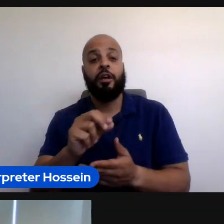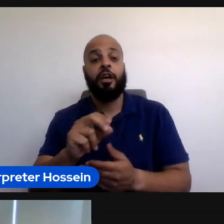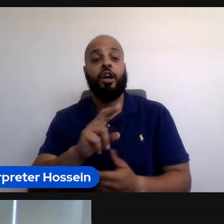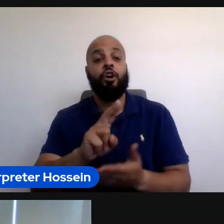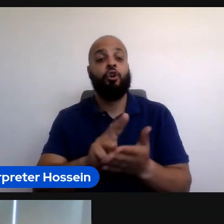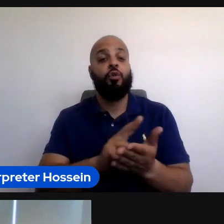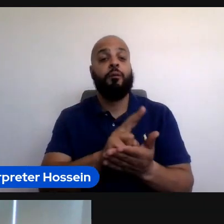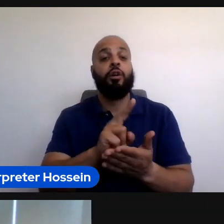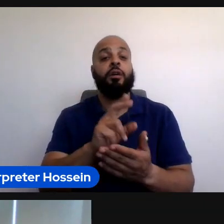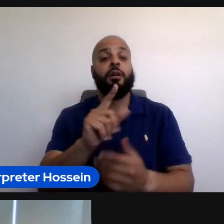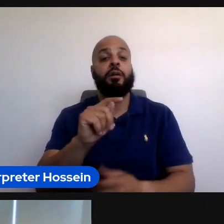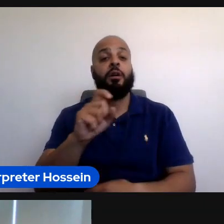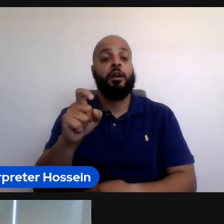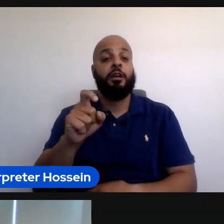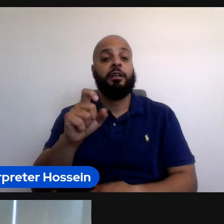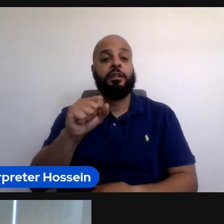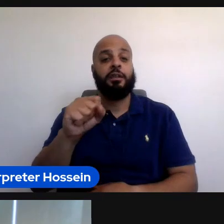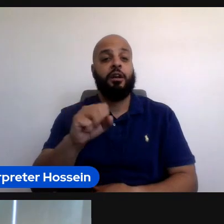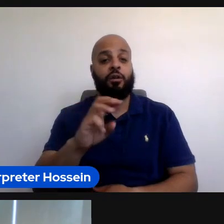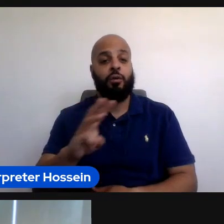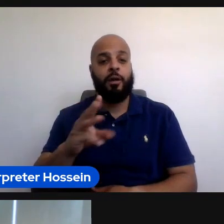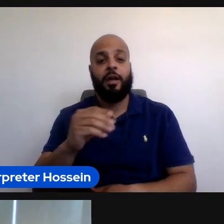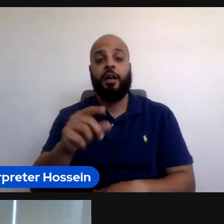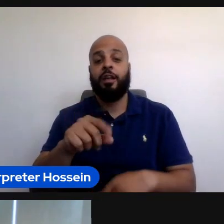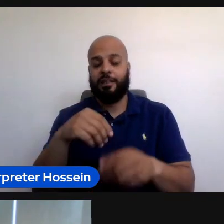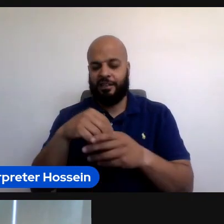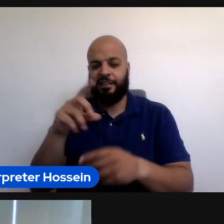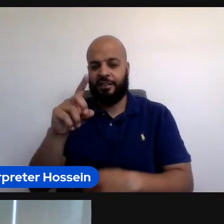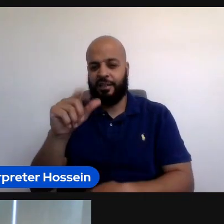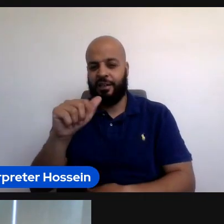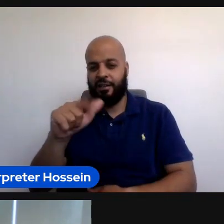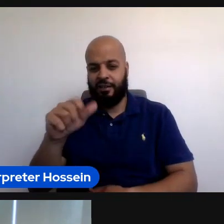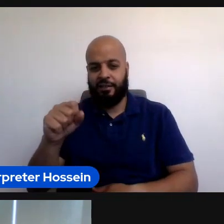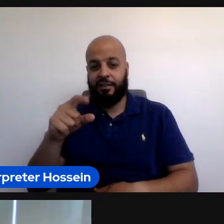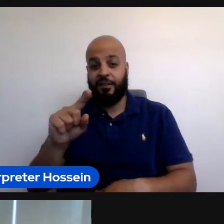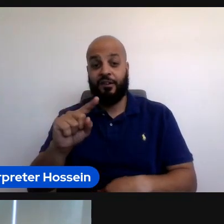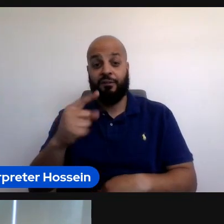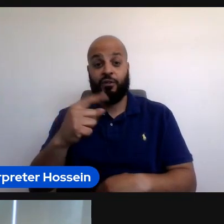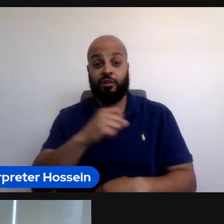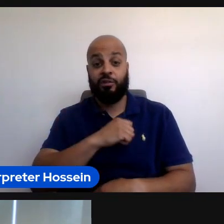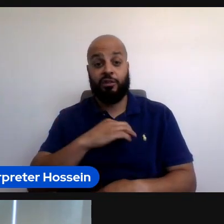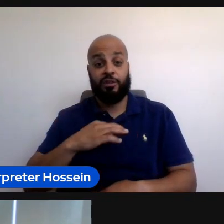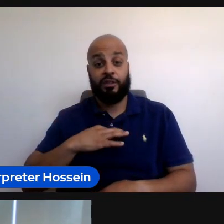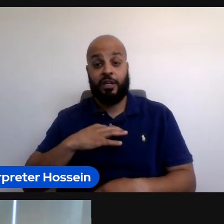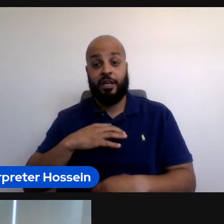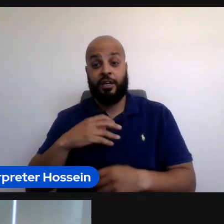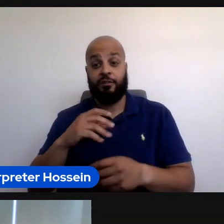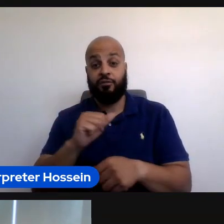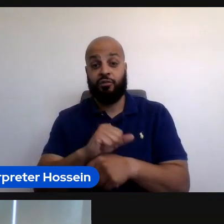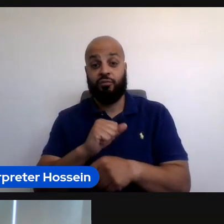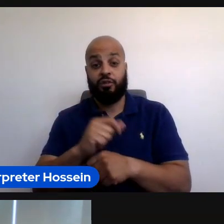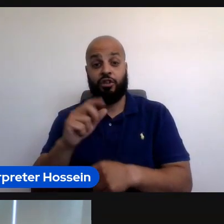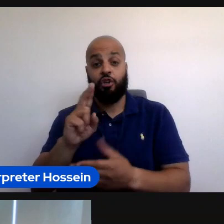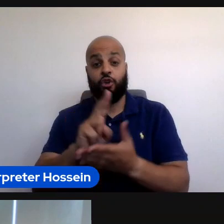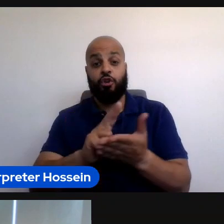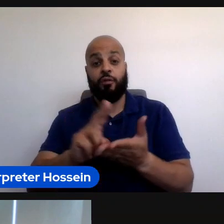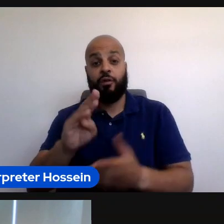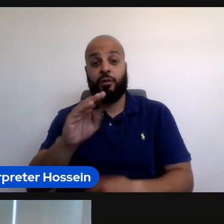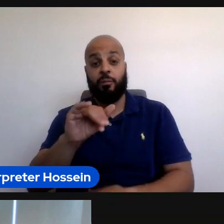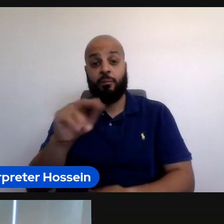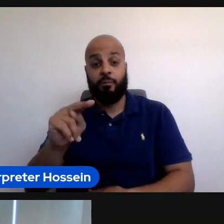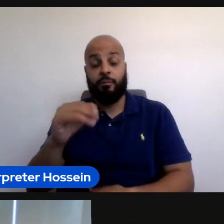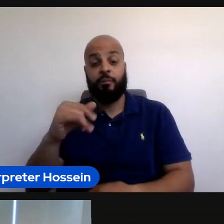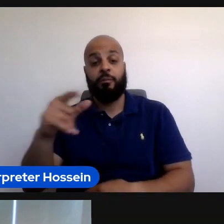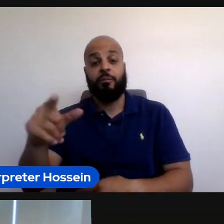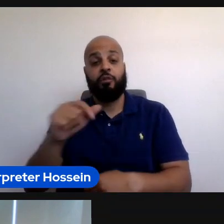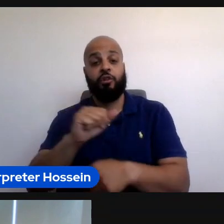of Texas Southwestern in Dallas. His first faculty position was at the University of Minnesota, and now he's at Cornell University